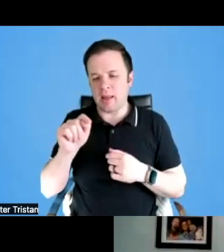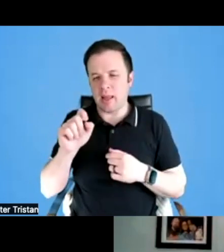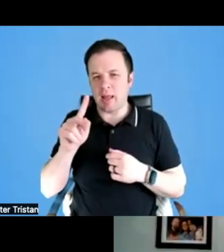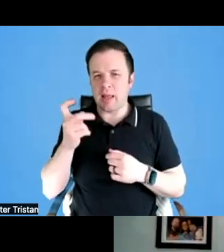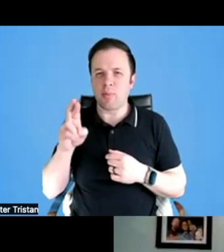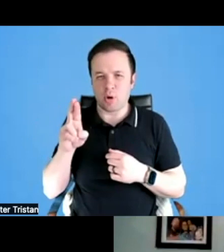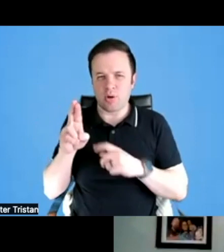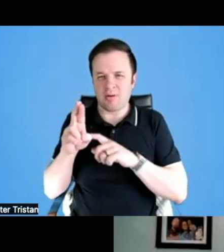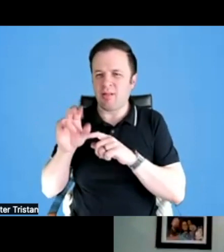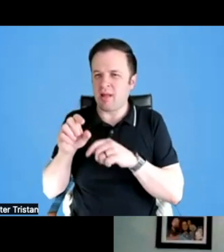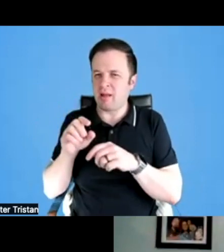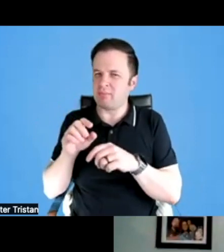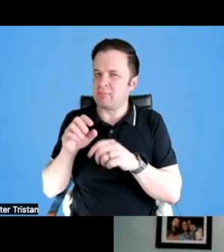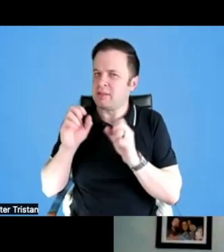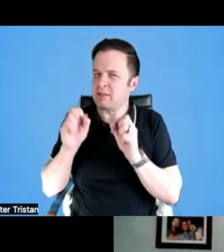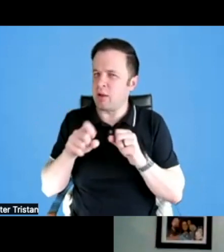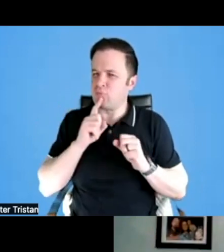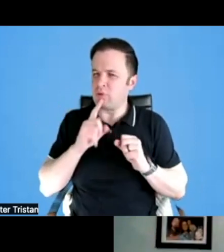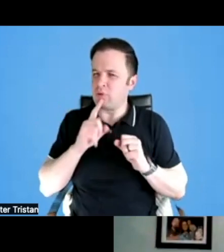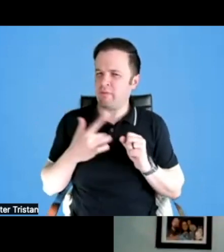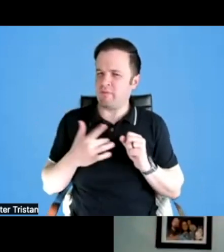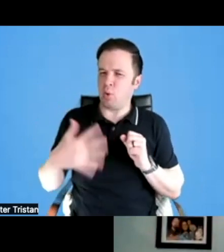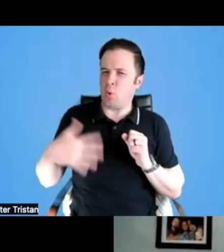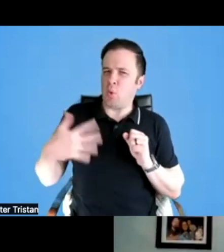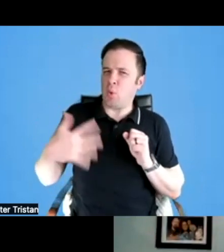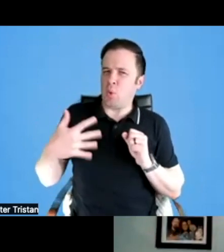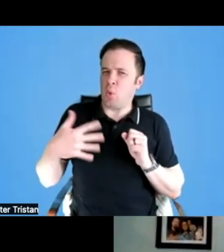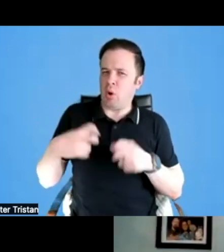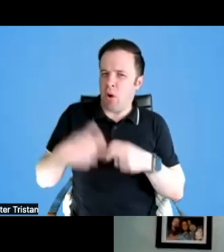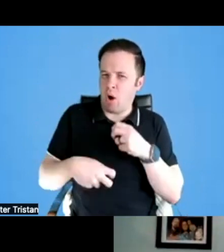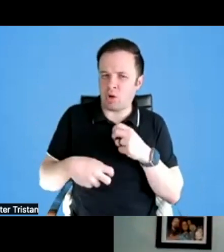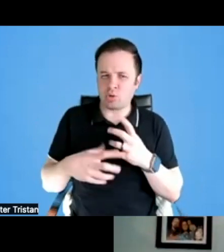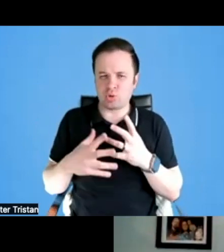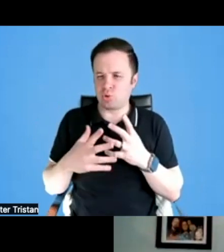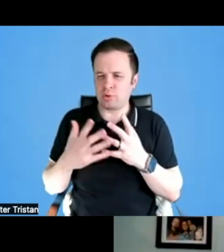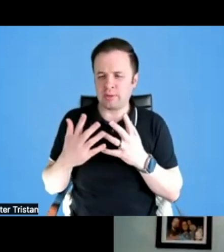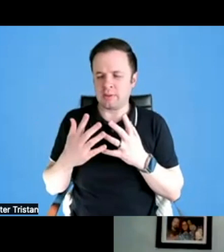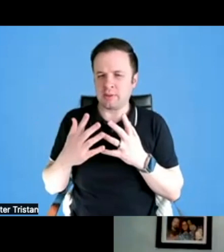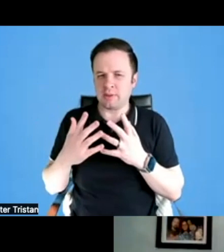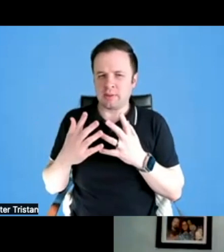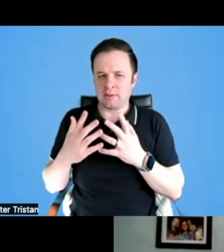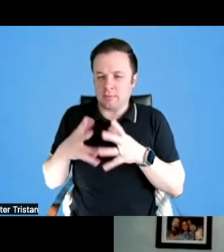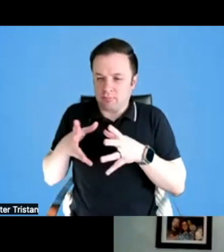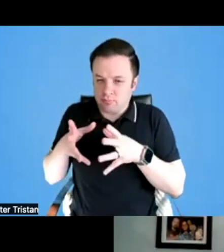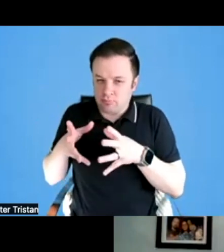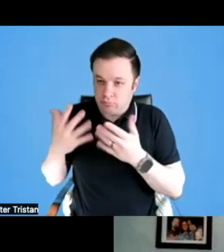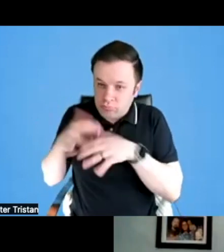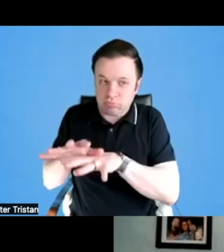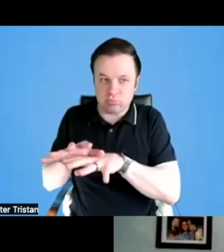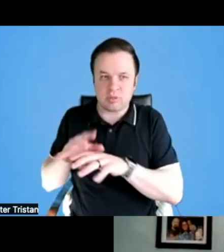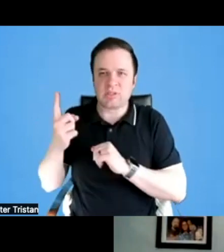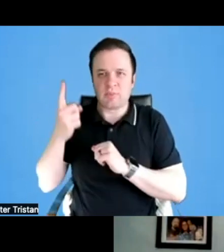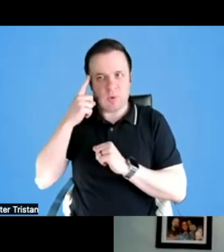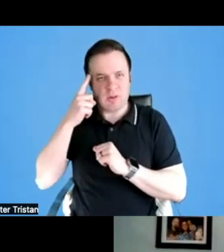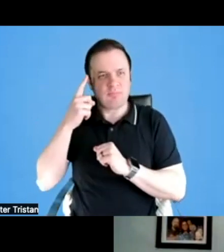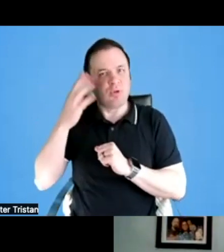feel really hard to be asked to hold up or enforce things that we know to be either